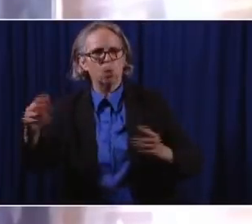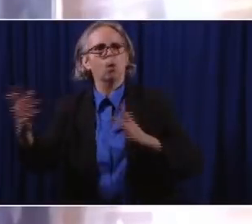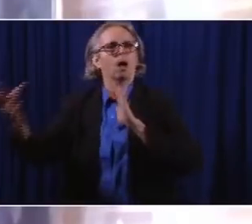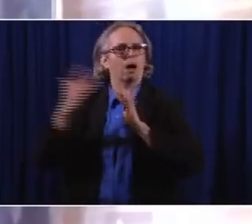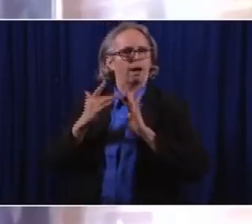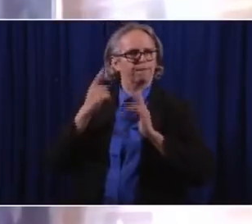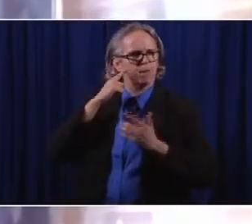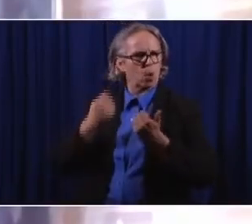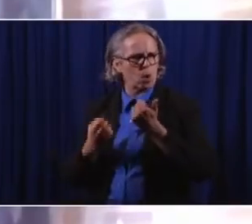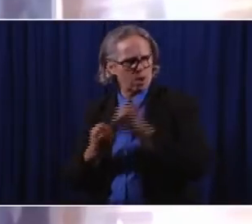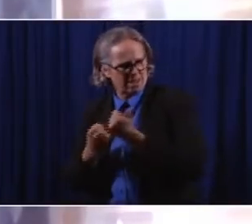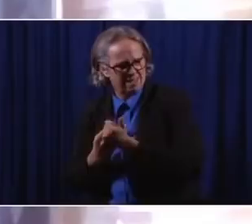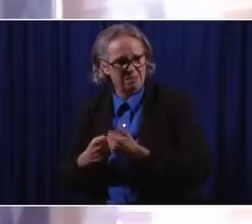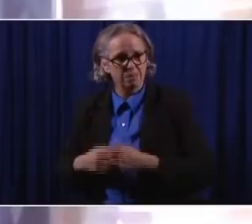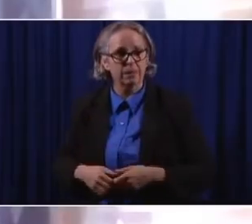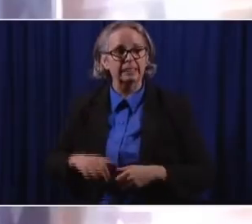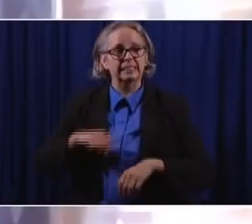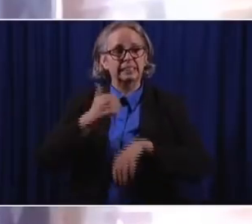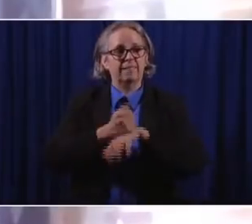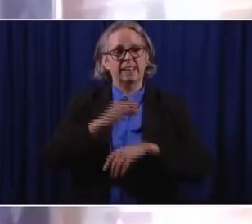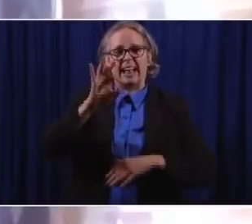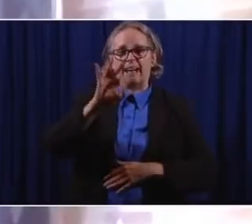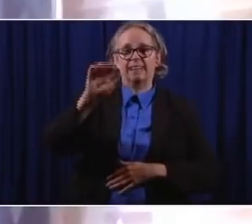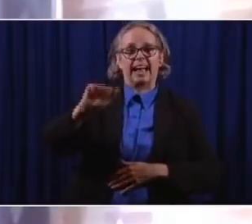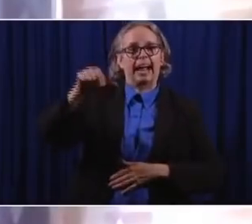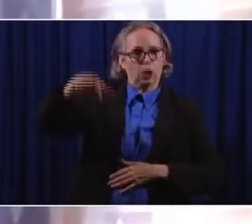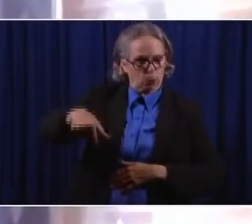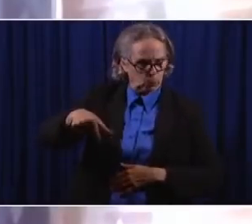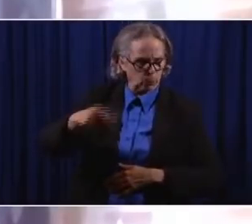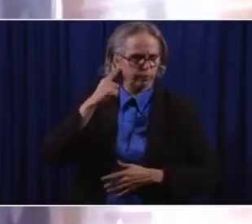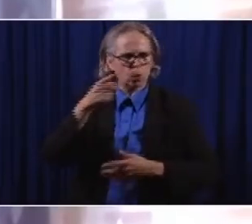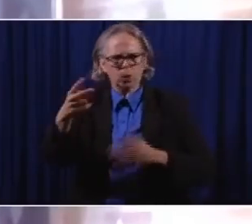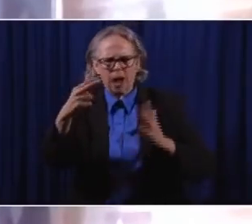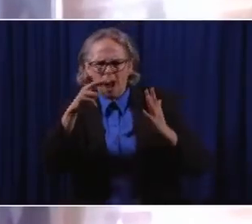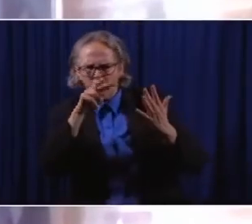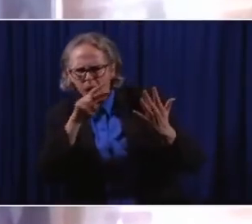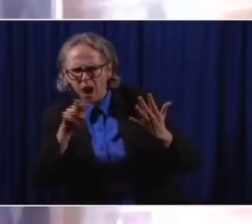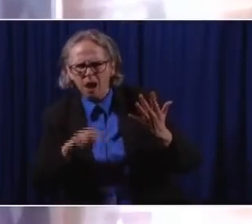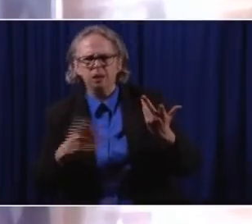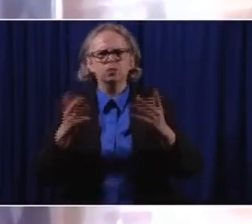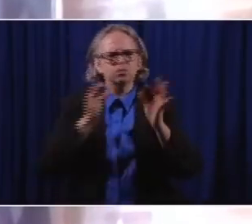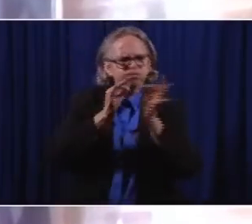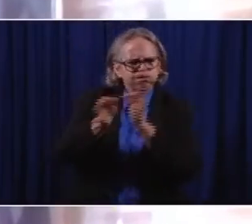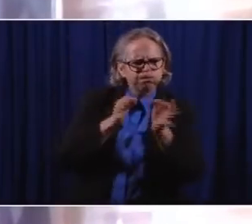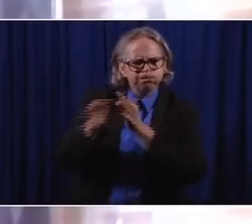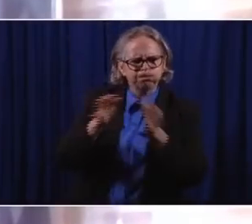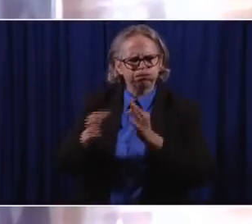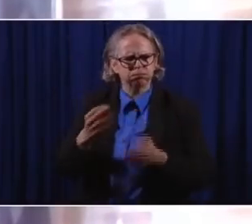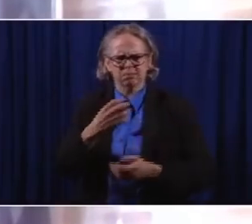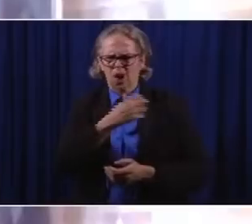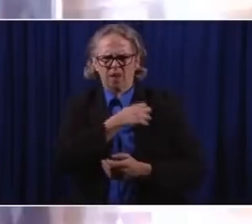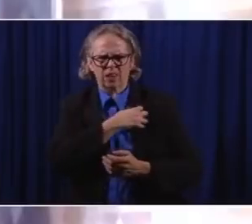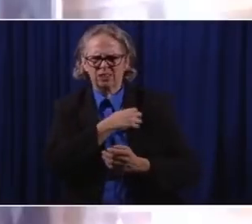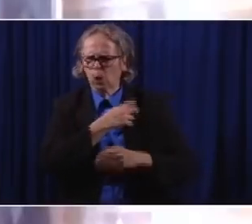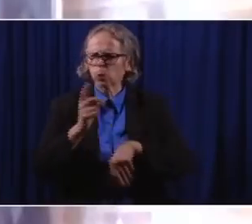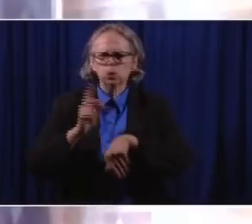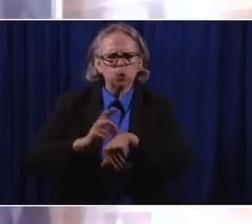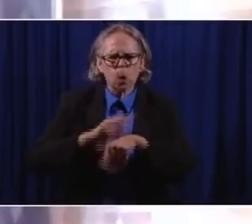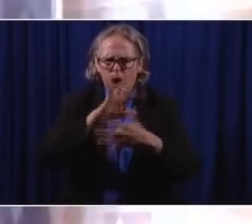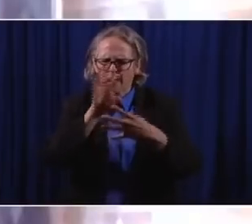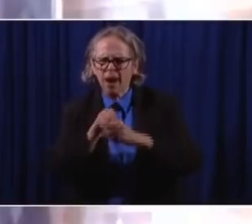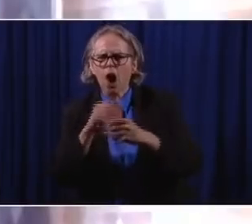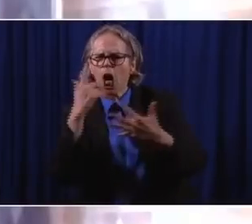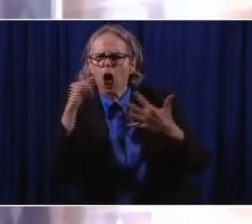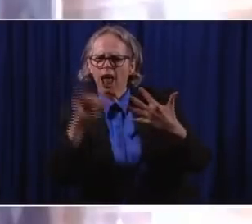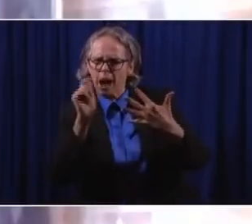really going to try to educate the public on law enforcement duties in the state of Ohio, because I really